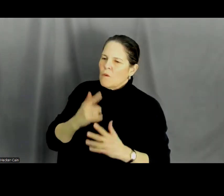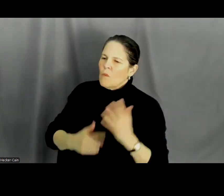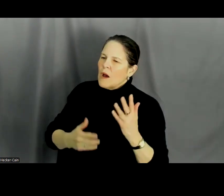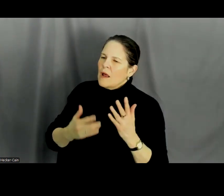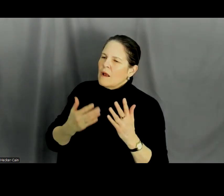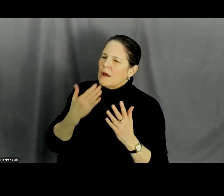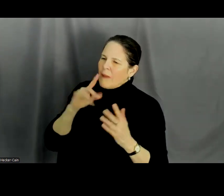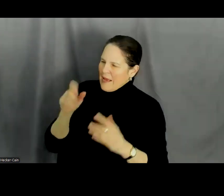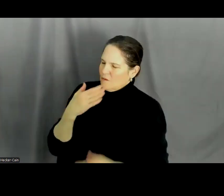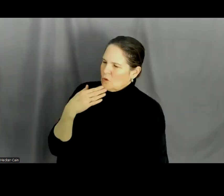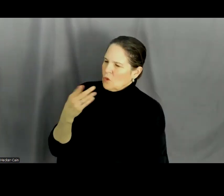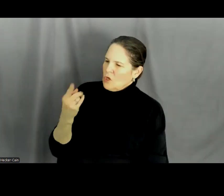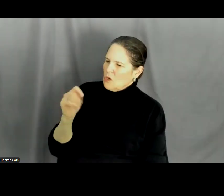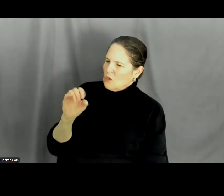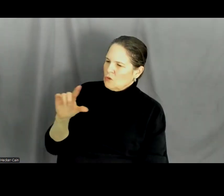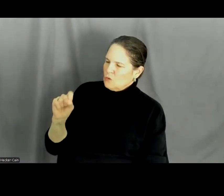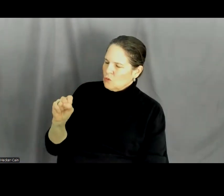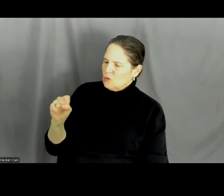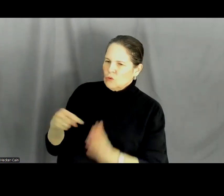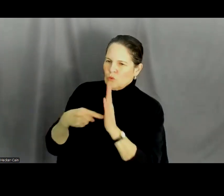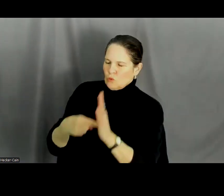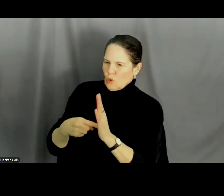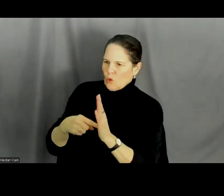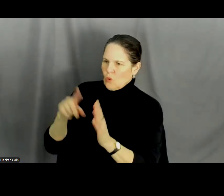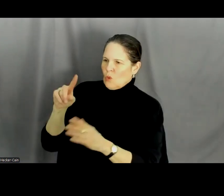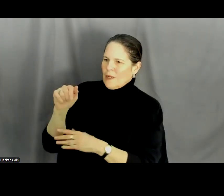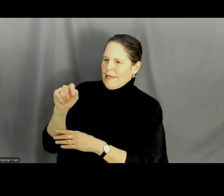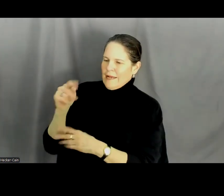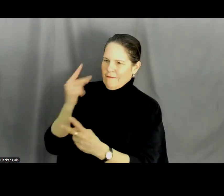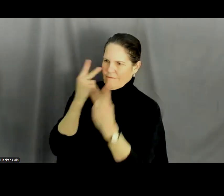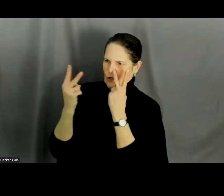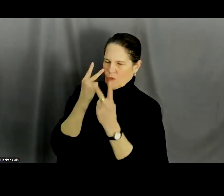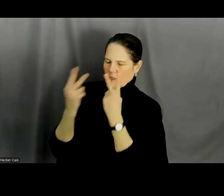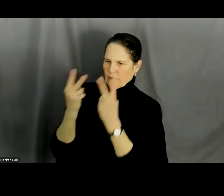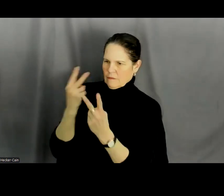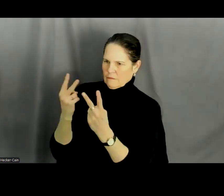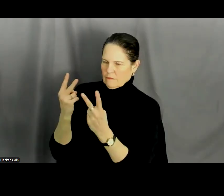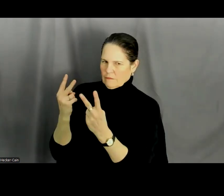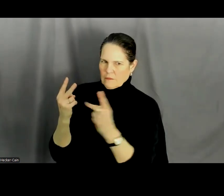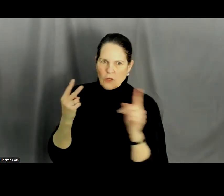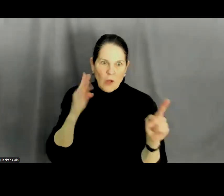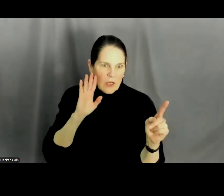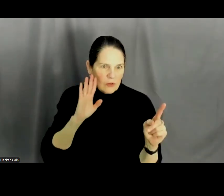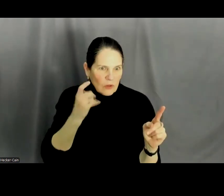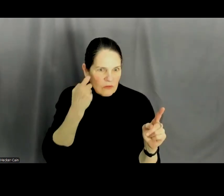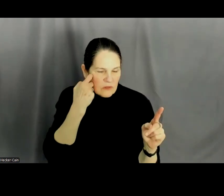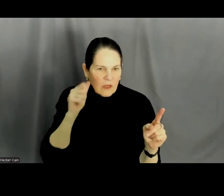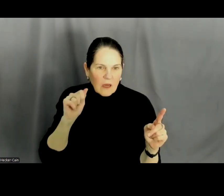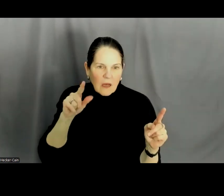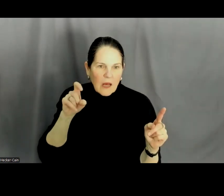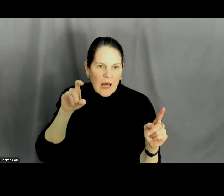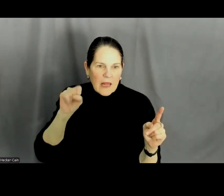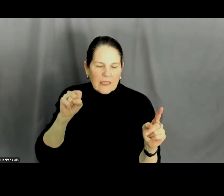tools to show data visualization? So like Alexis, I thought your presentation, like I could